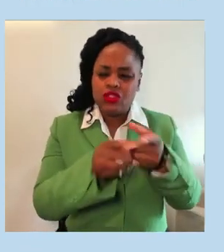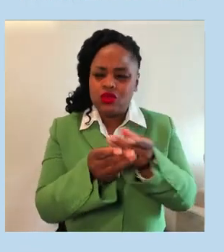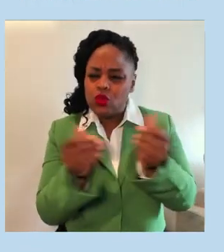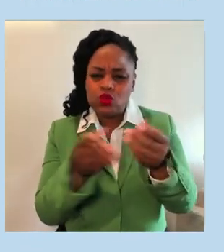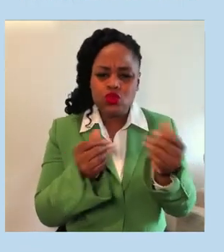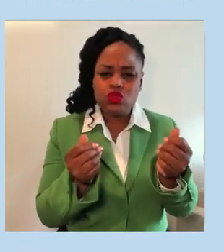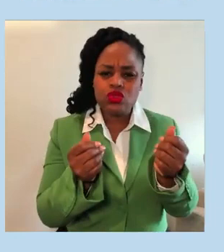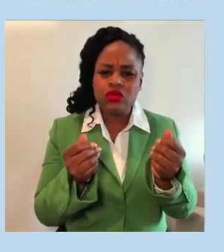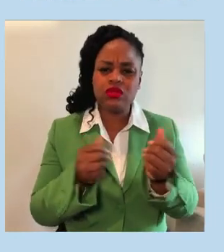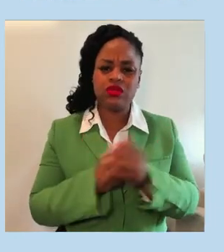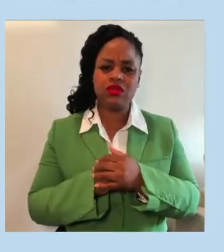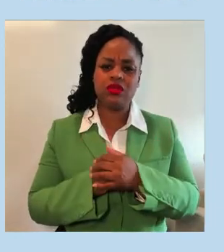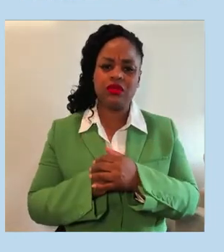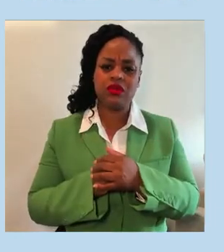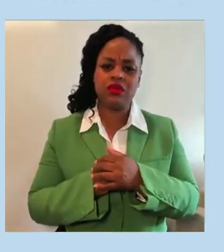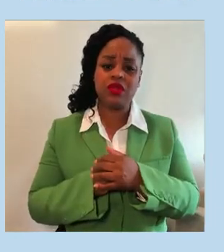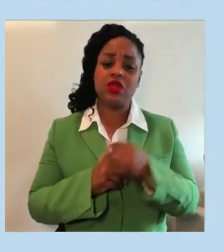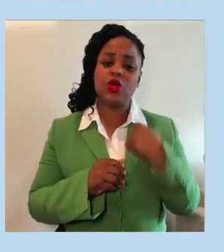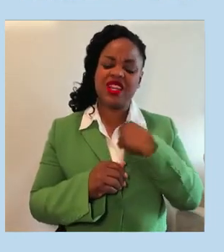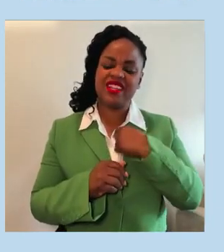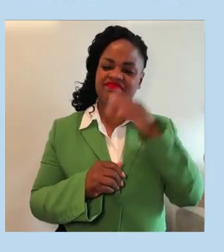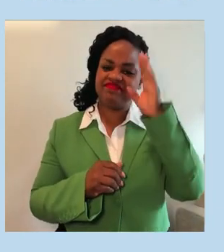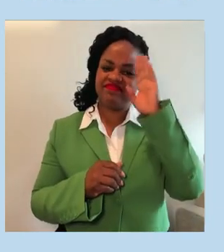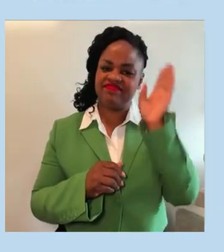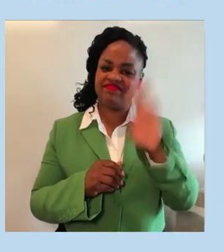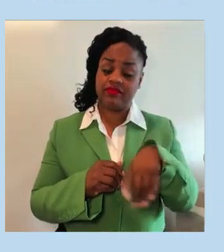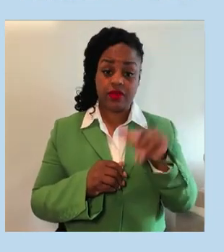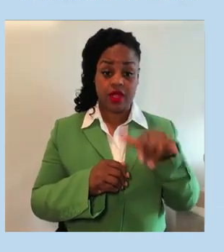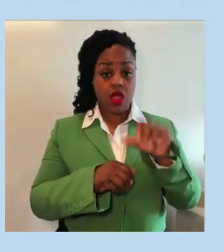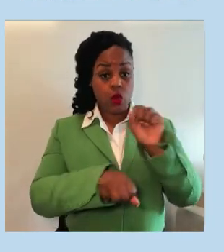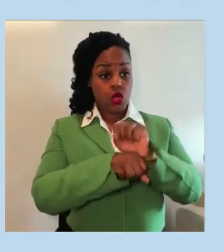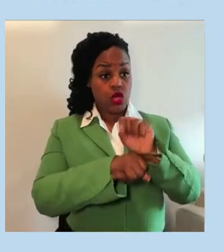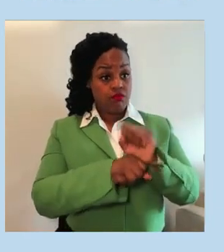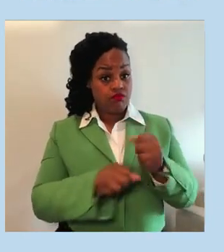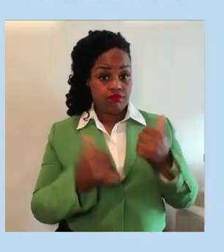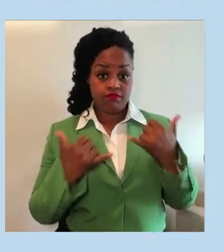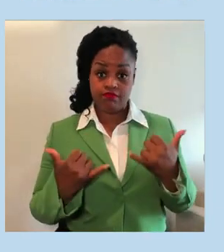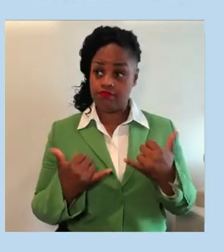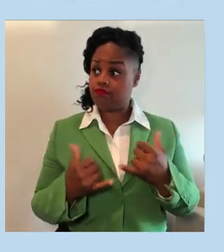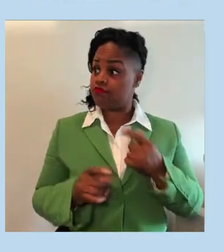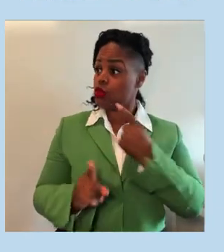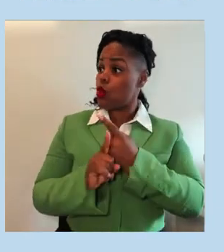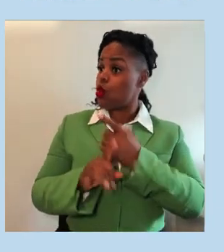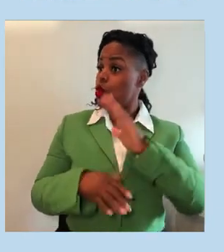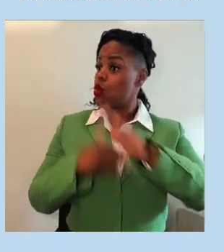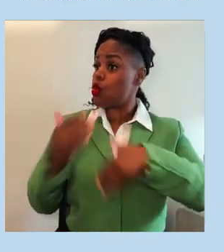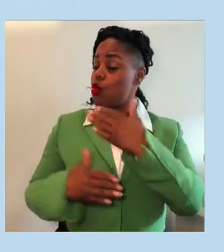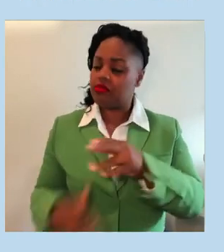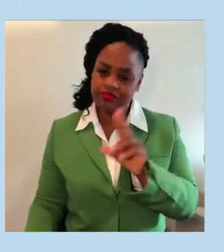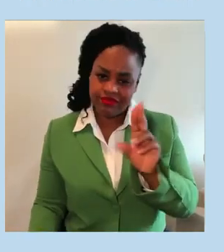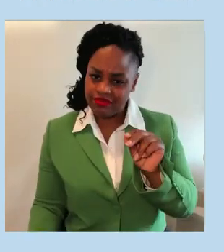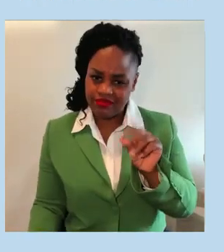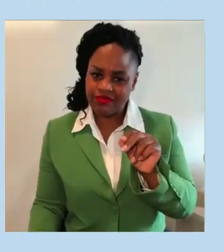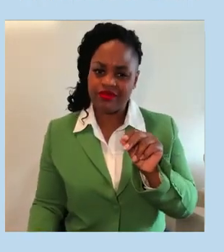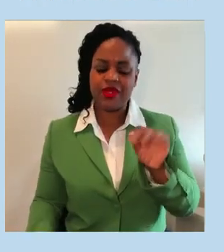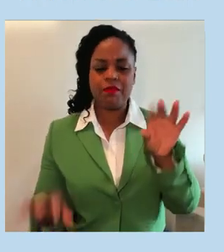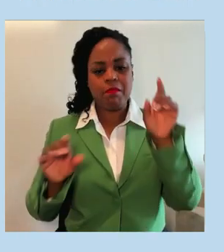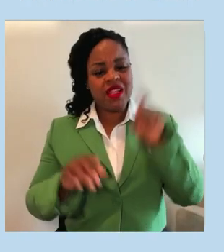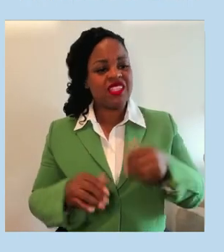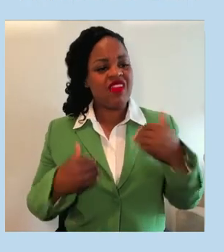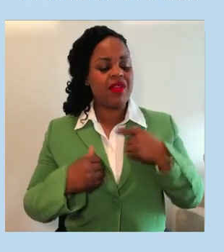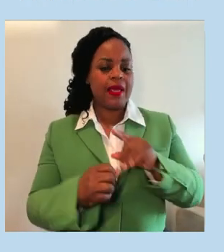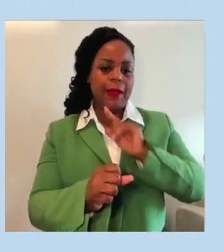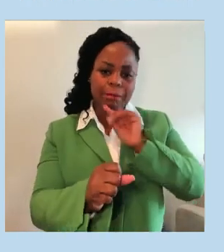work doesn't happen on its own. It takes resources and commitment. This is especially true as the world continues to deal